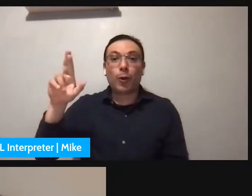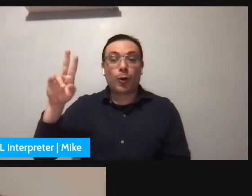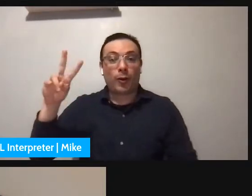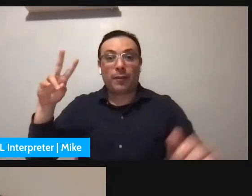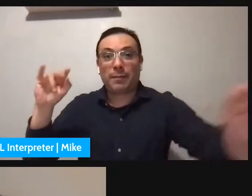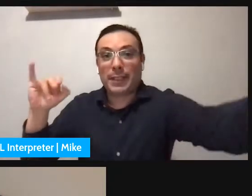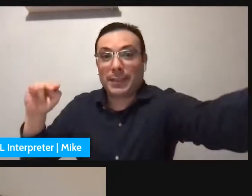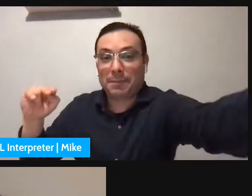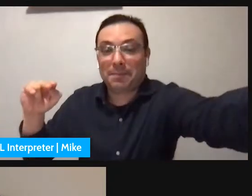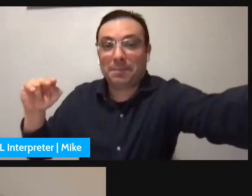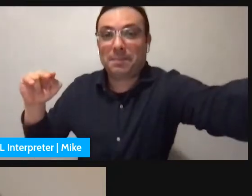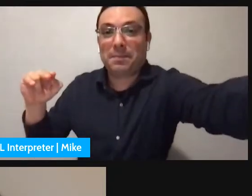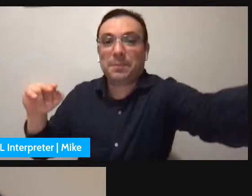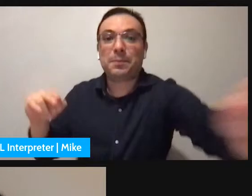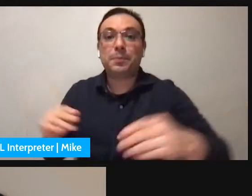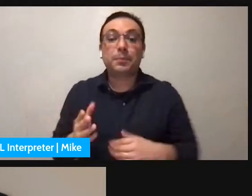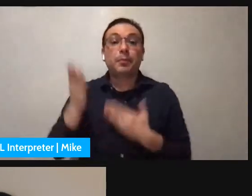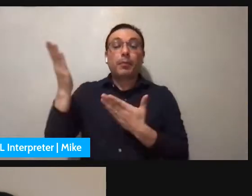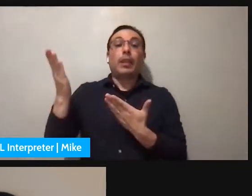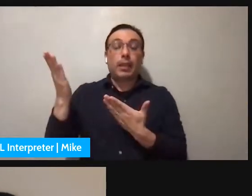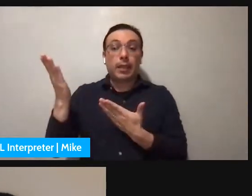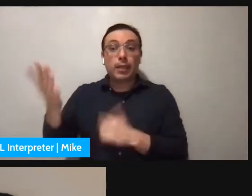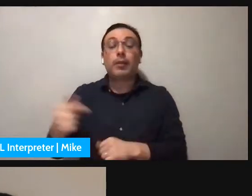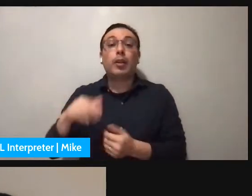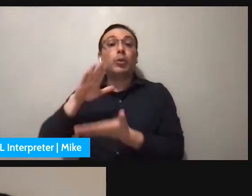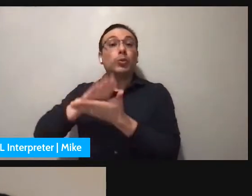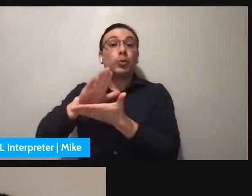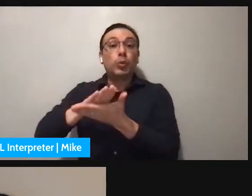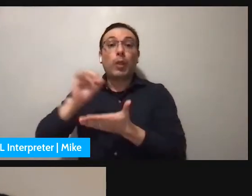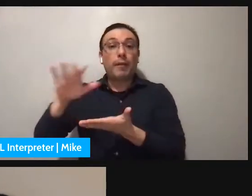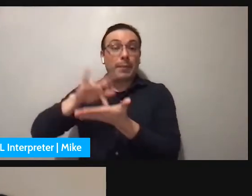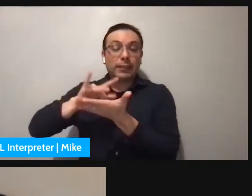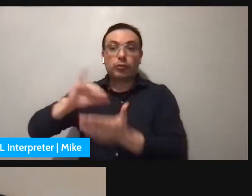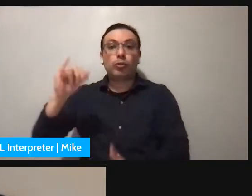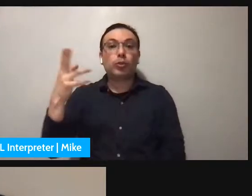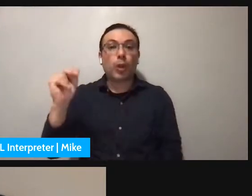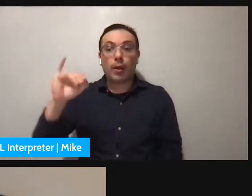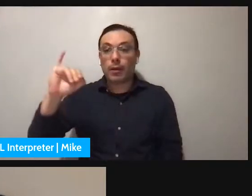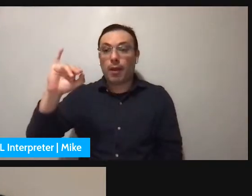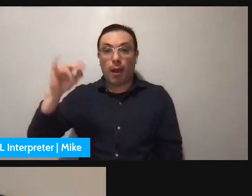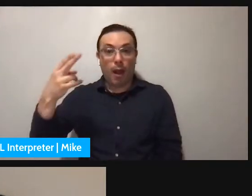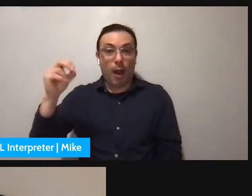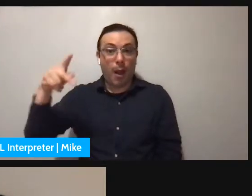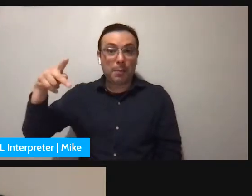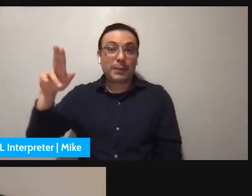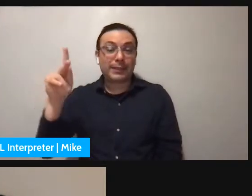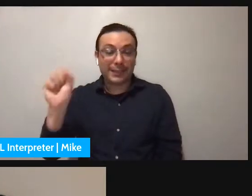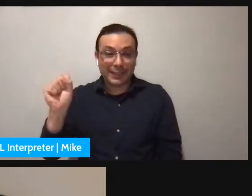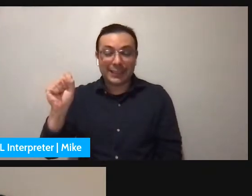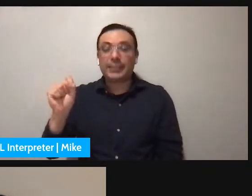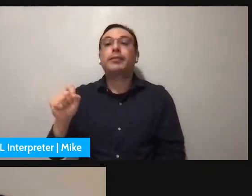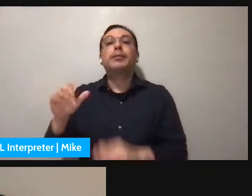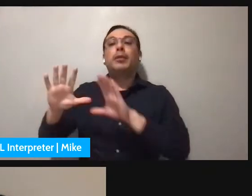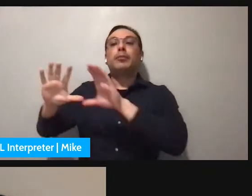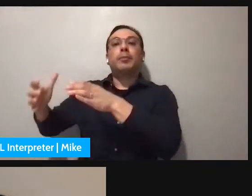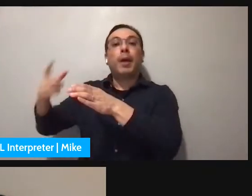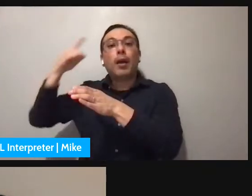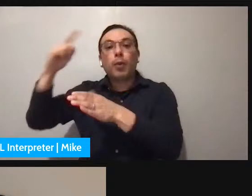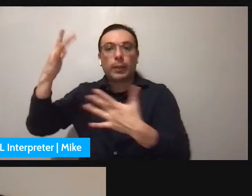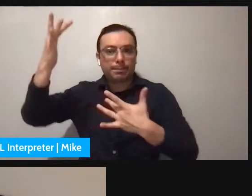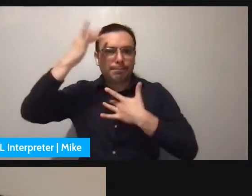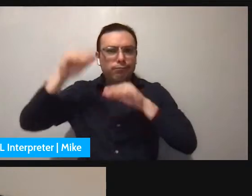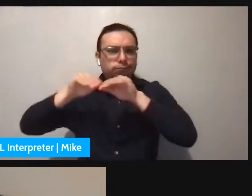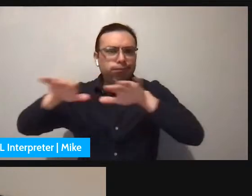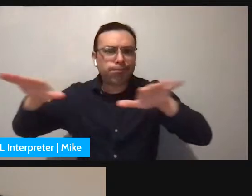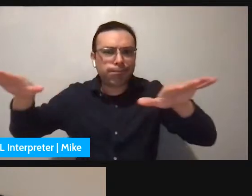assistant professor at Johns Hopkins School of Medicine in the Division of Infectious Diseases. She is also